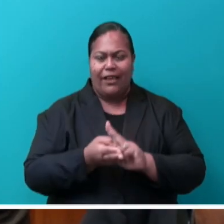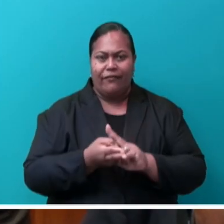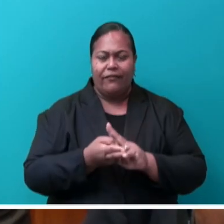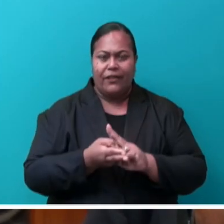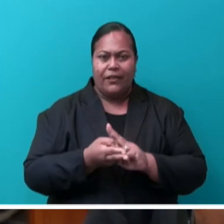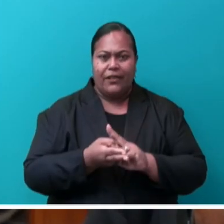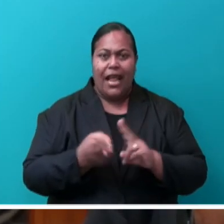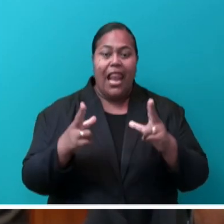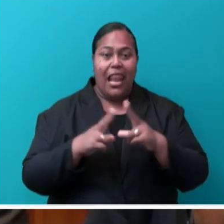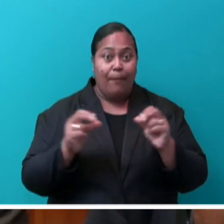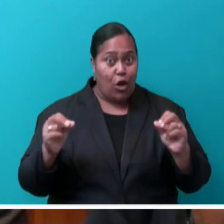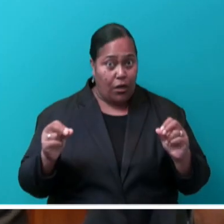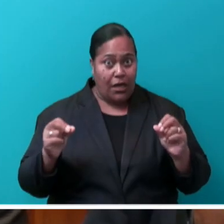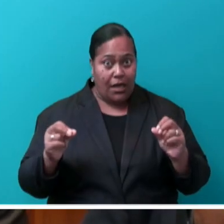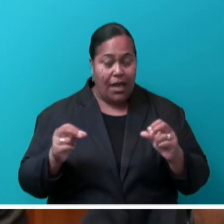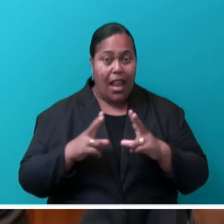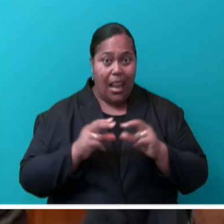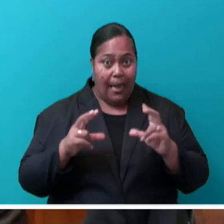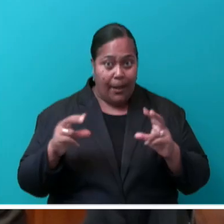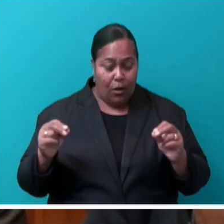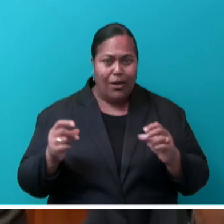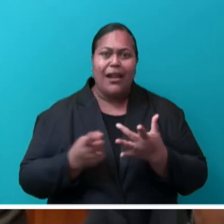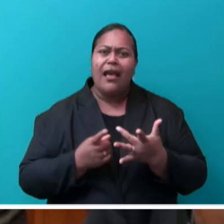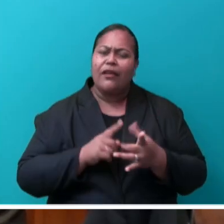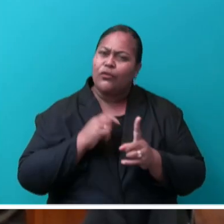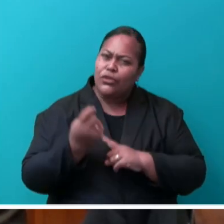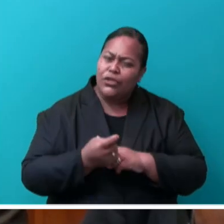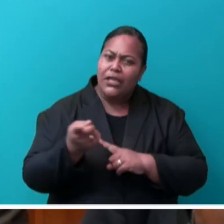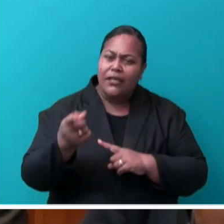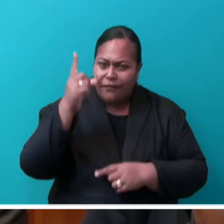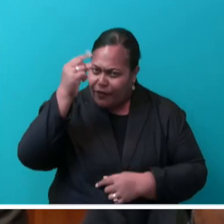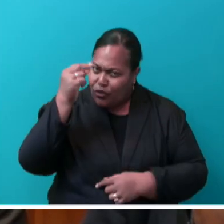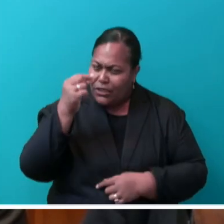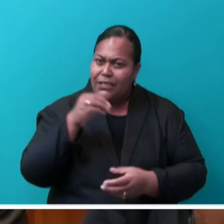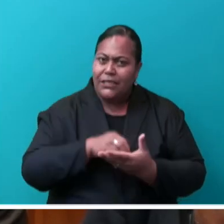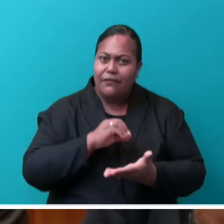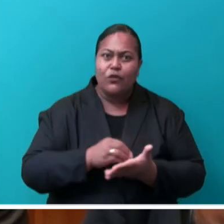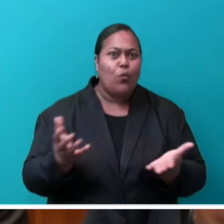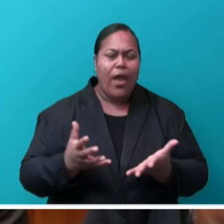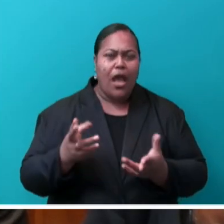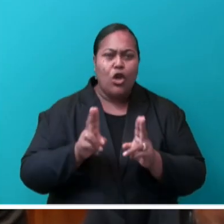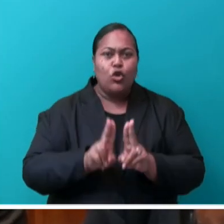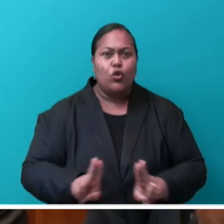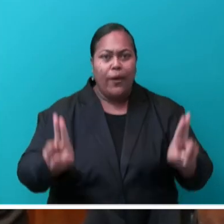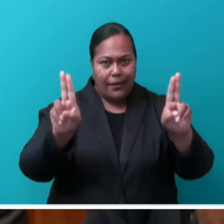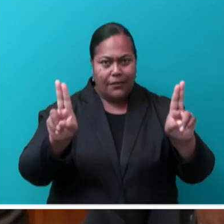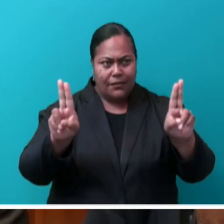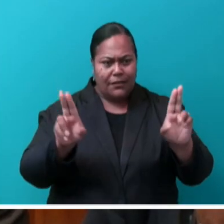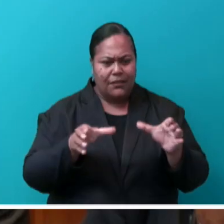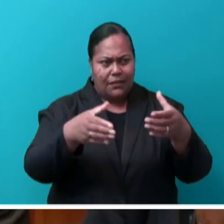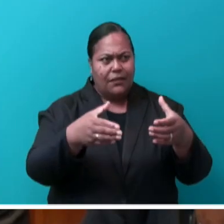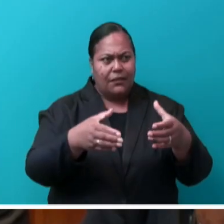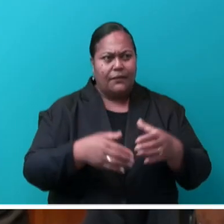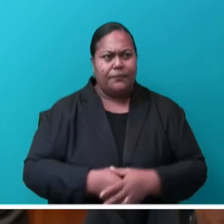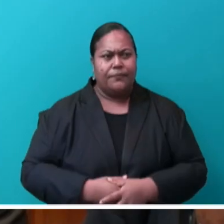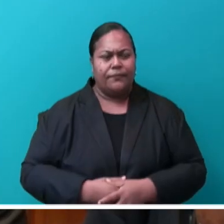Lebanon, and additionally another Fijian serves with the United Nations Cruise Supervision Organization, or ANSO as it's